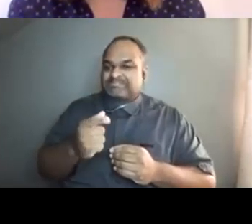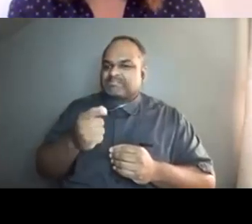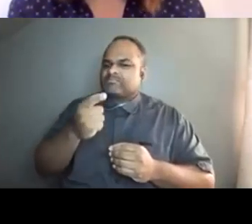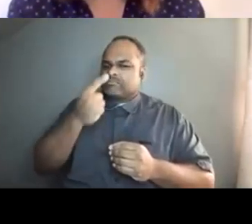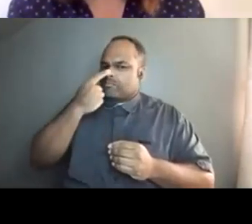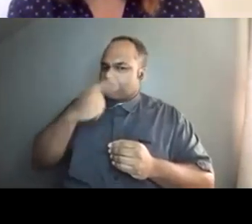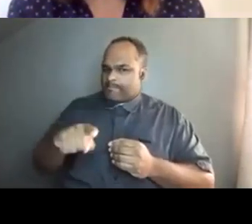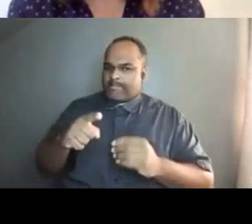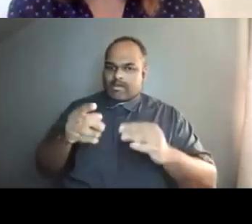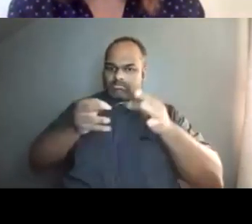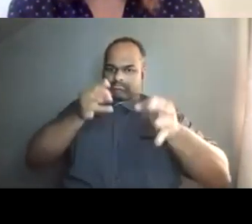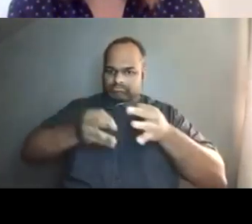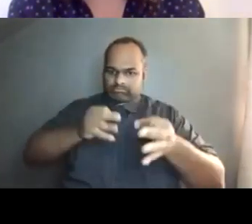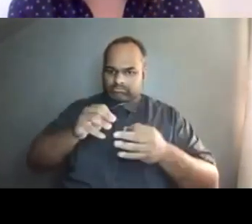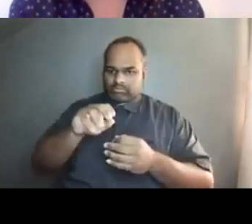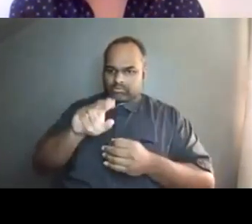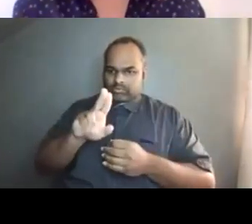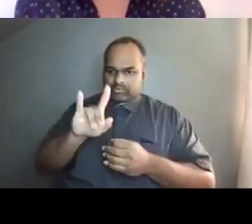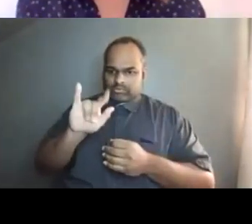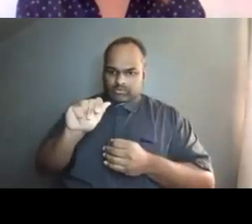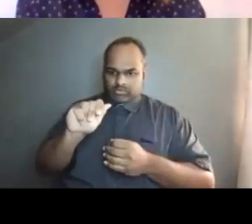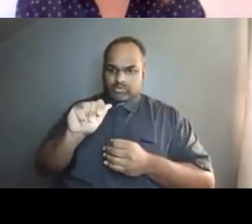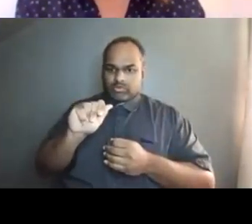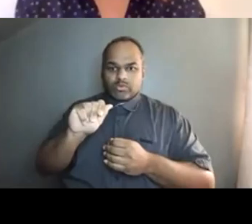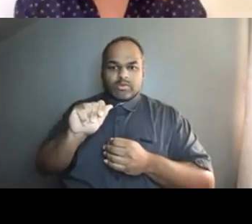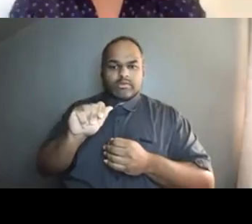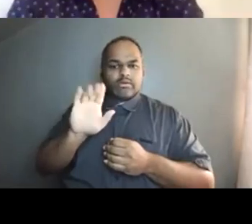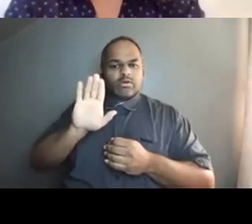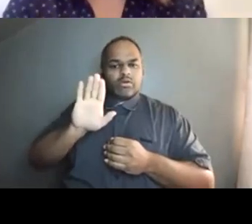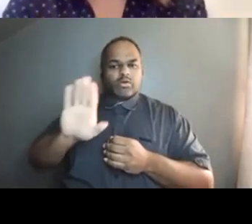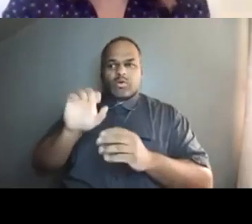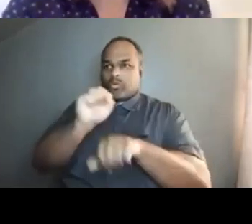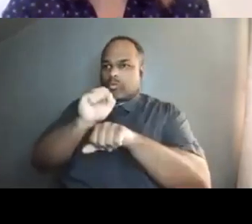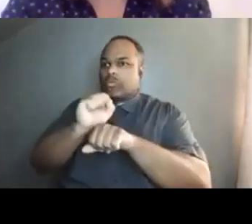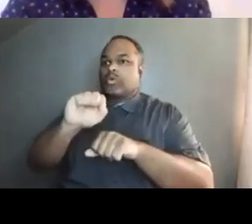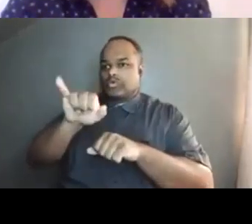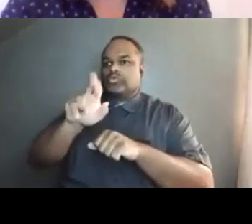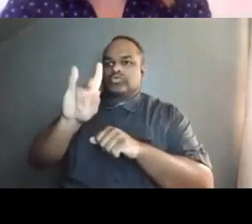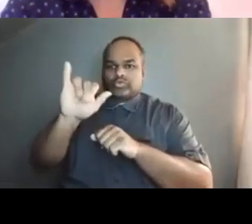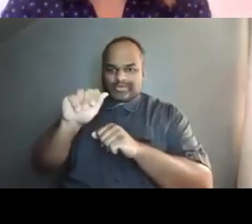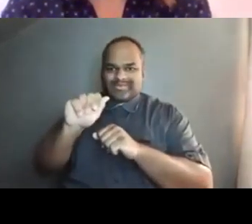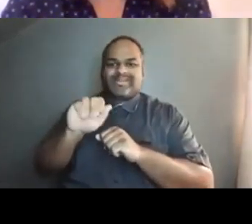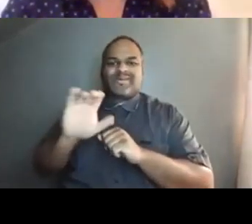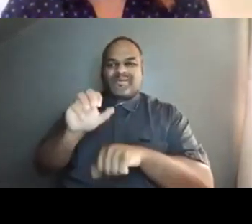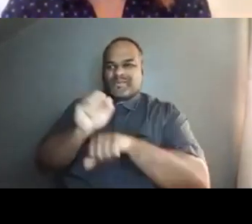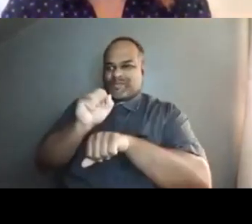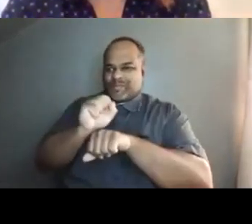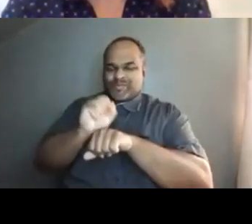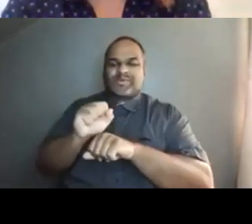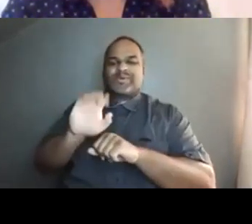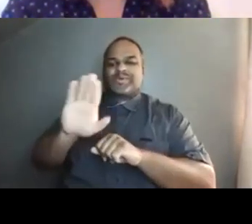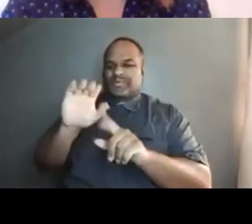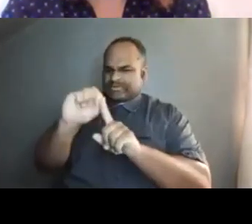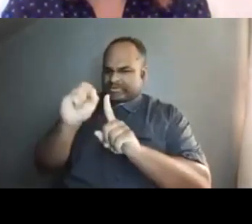about Yulia and her work and the situation right now. And I'll just point out for the audience that